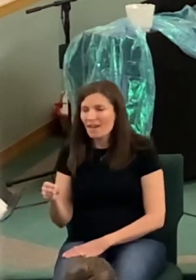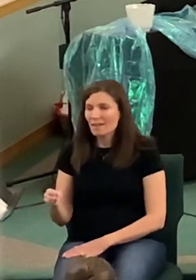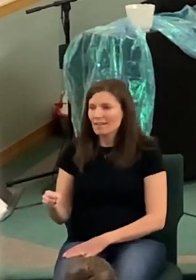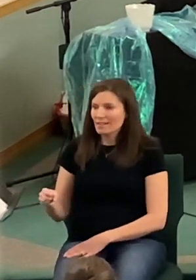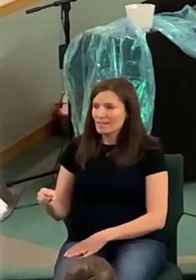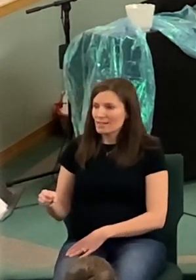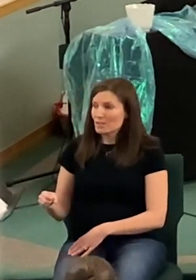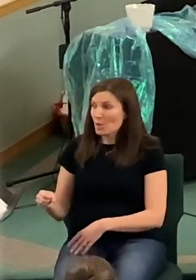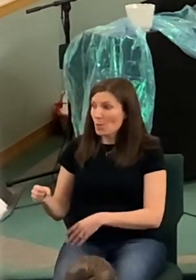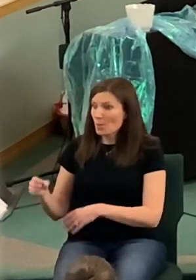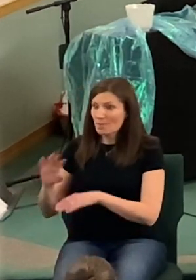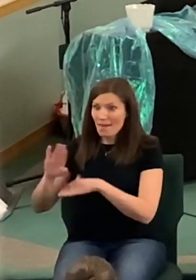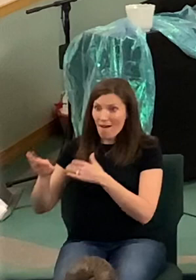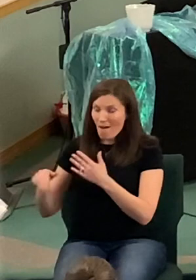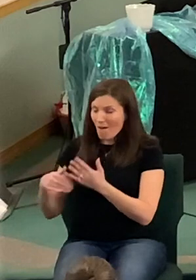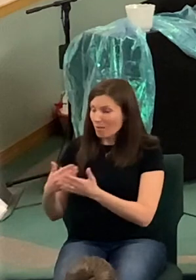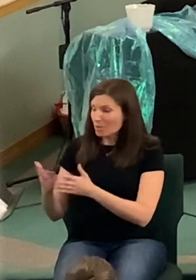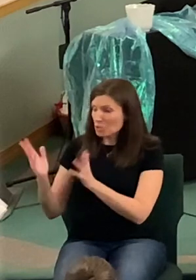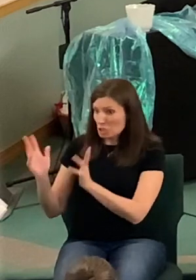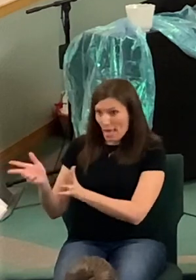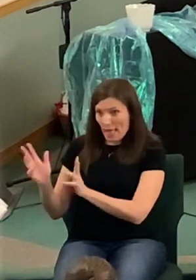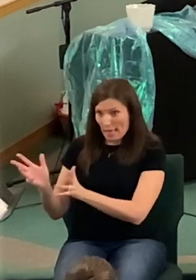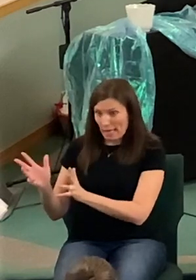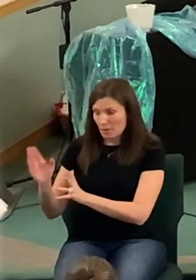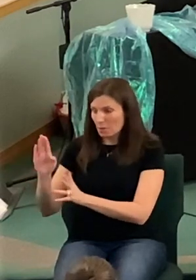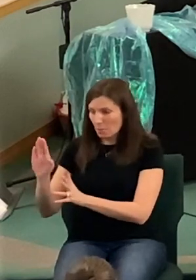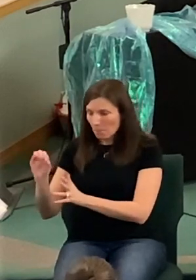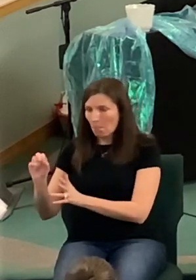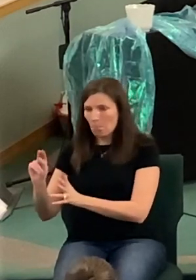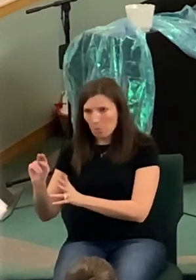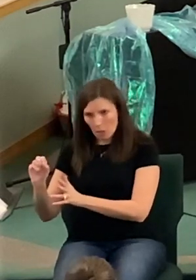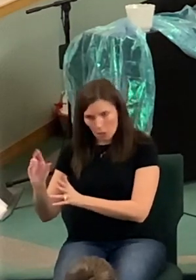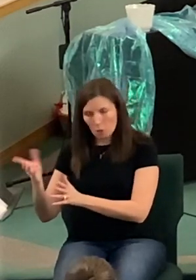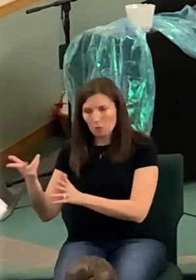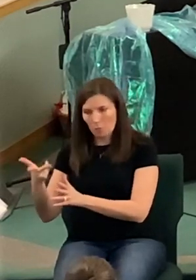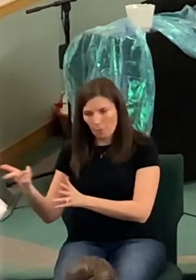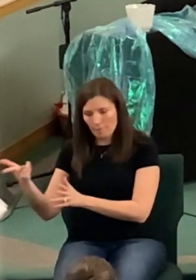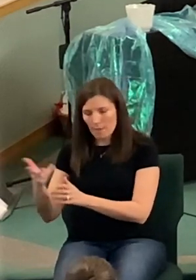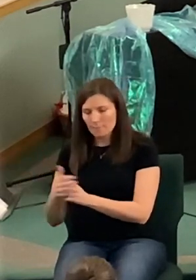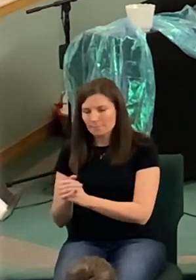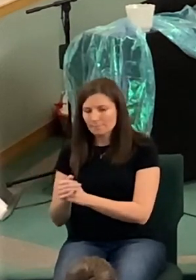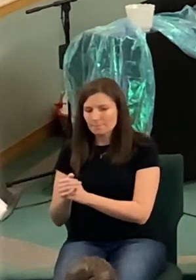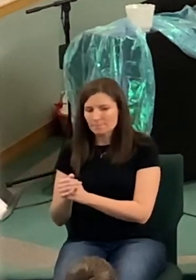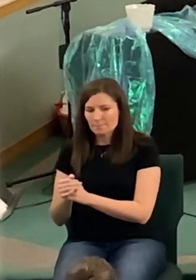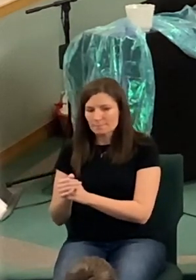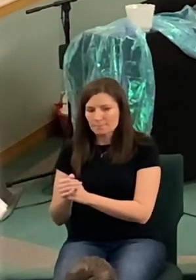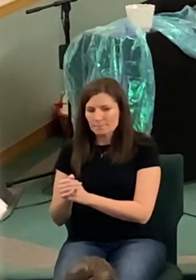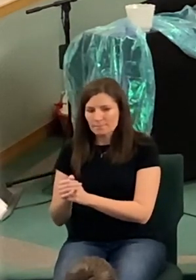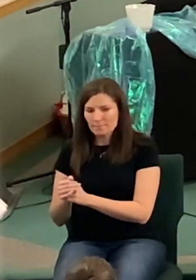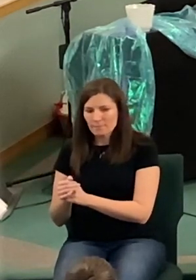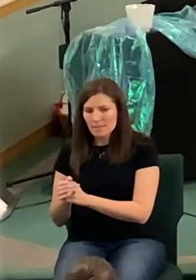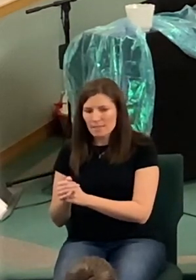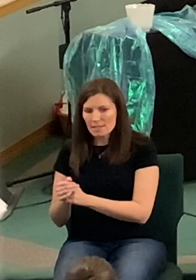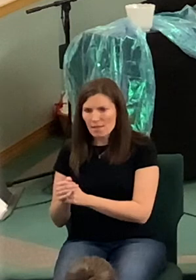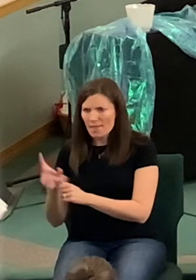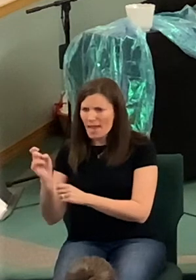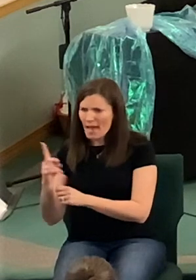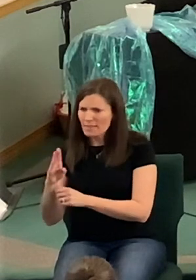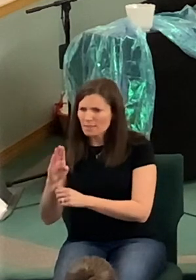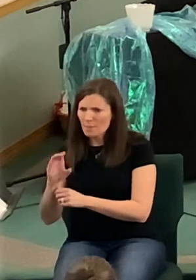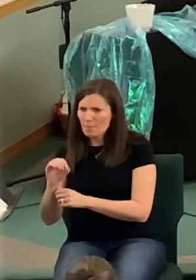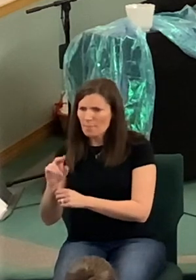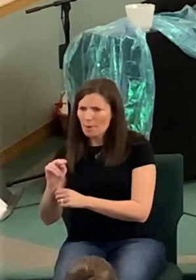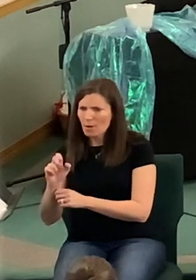questions. Are you saved? Do you know Jesus as your Savior? Do you believe in him? And Franklin Graham eventually said, why aren't